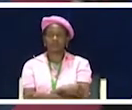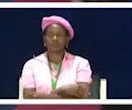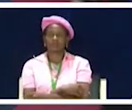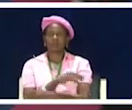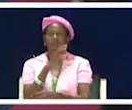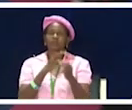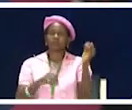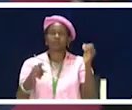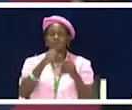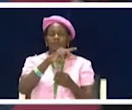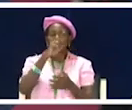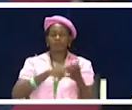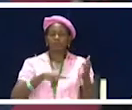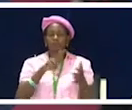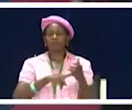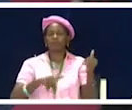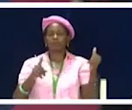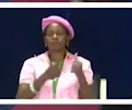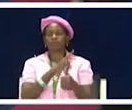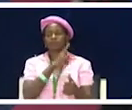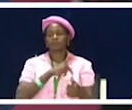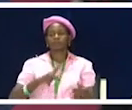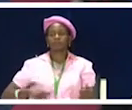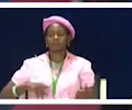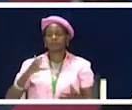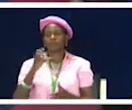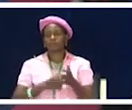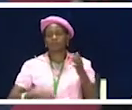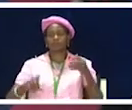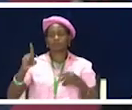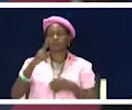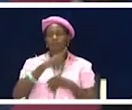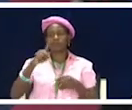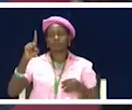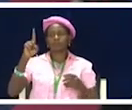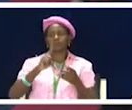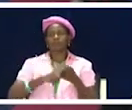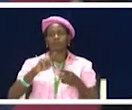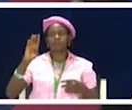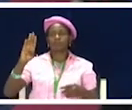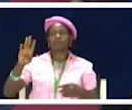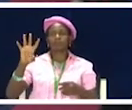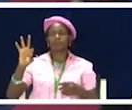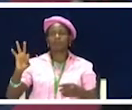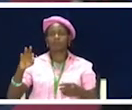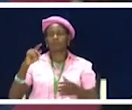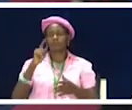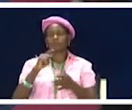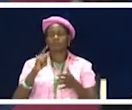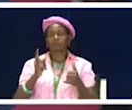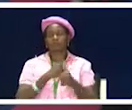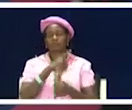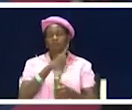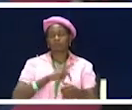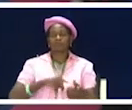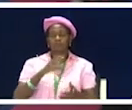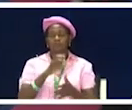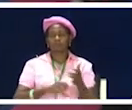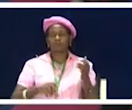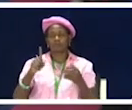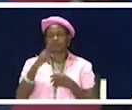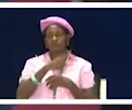If you read 1 Kings chapter 1, from verse 1 to 49, 1 Kings chapter 1, from verse 1